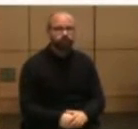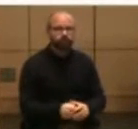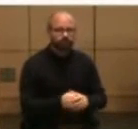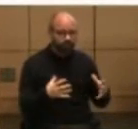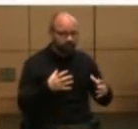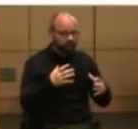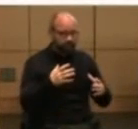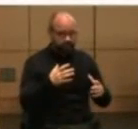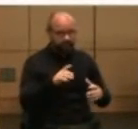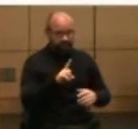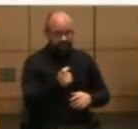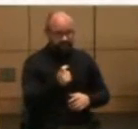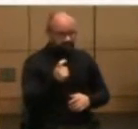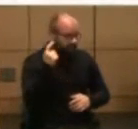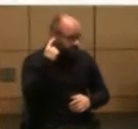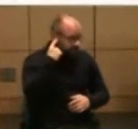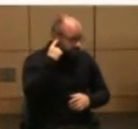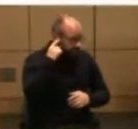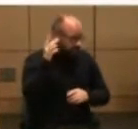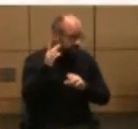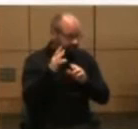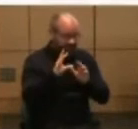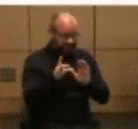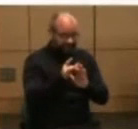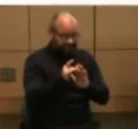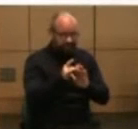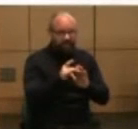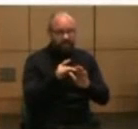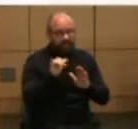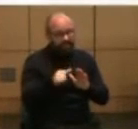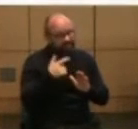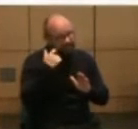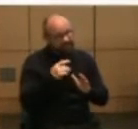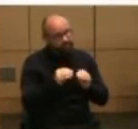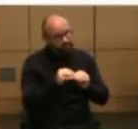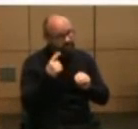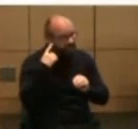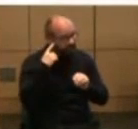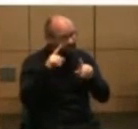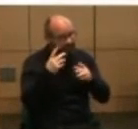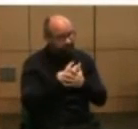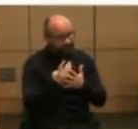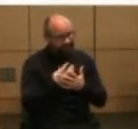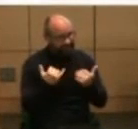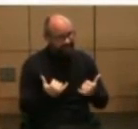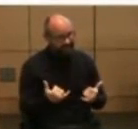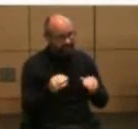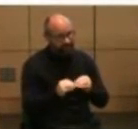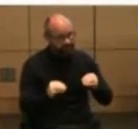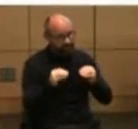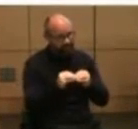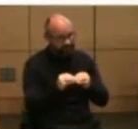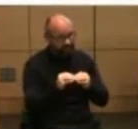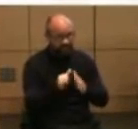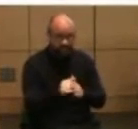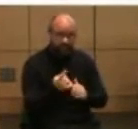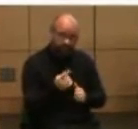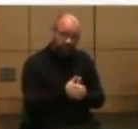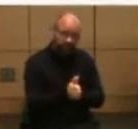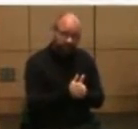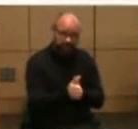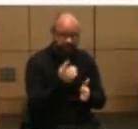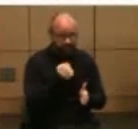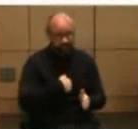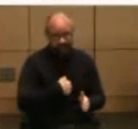loss is that we have hearing screening now. And that's across the country. And so that was actually one of the motivations for me to get into this